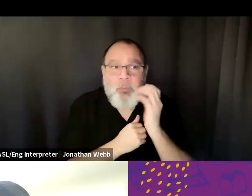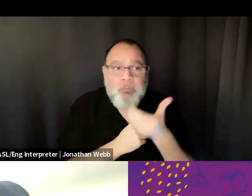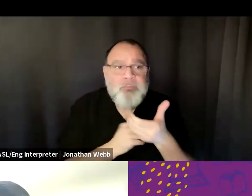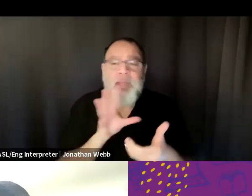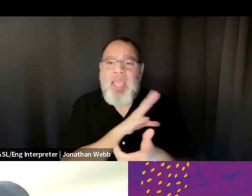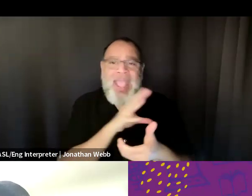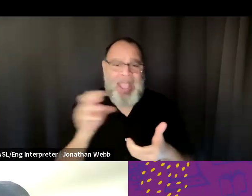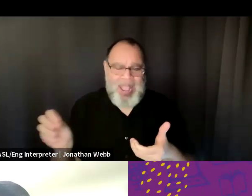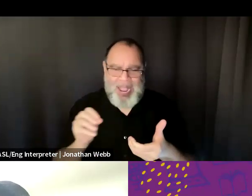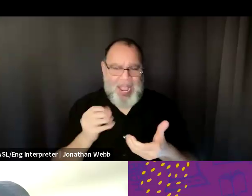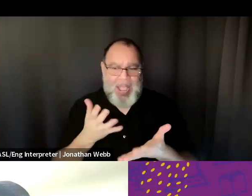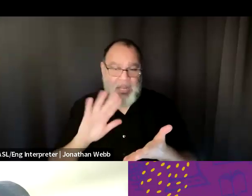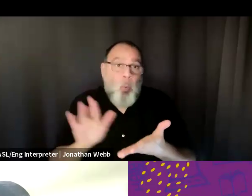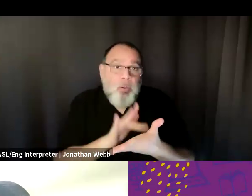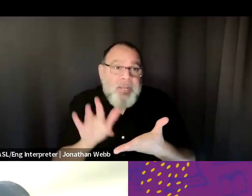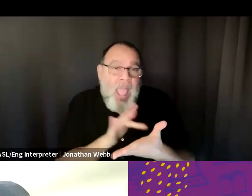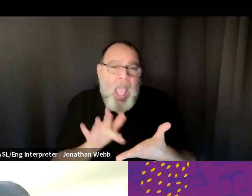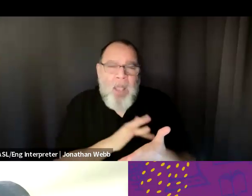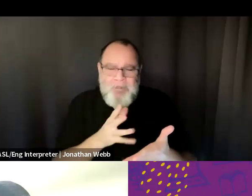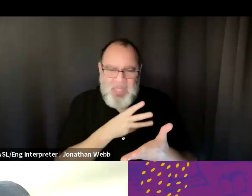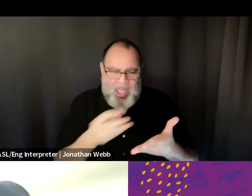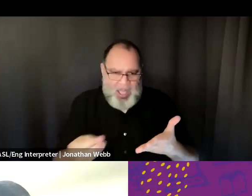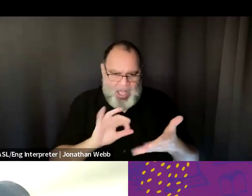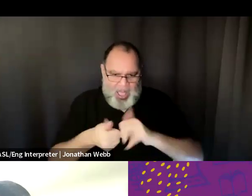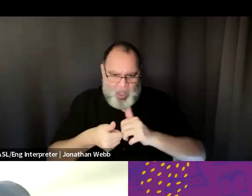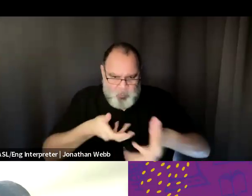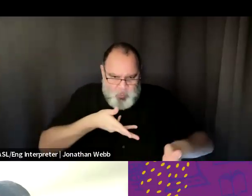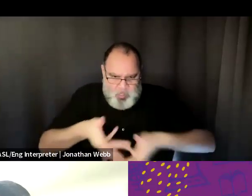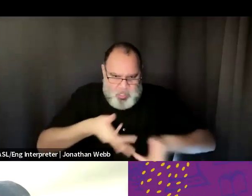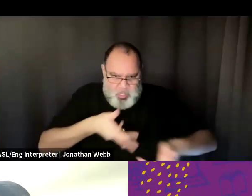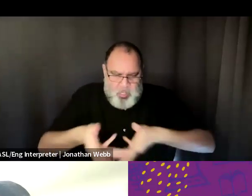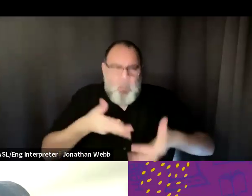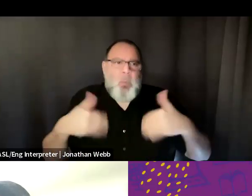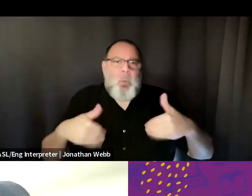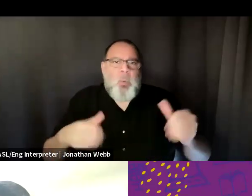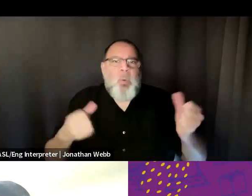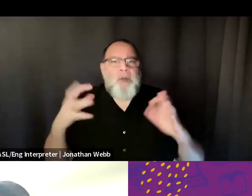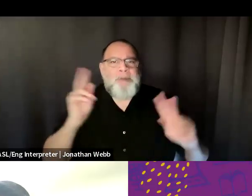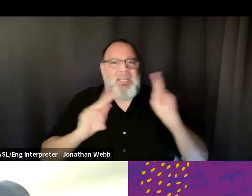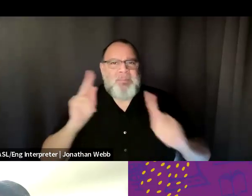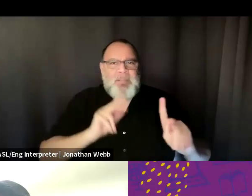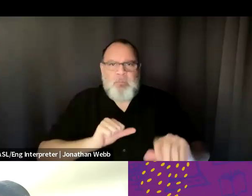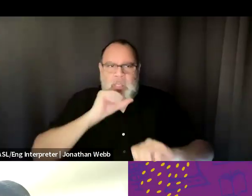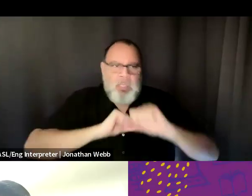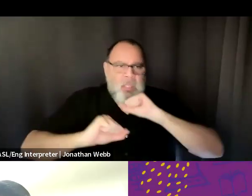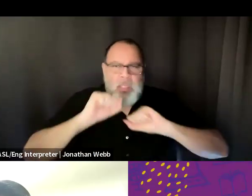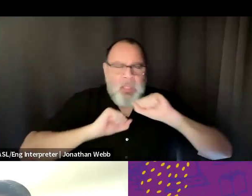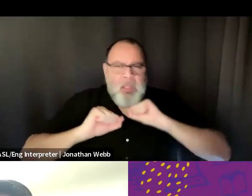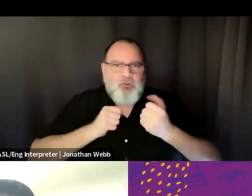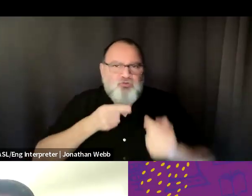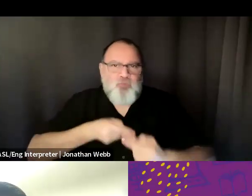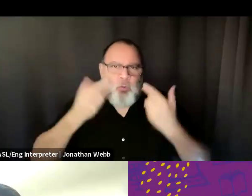change really quickly, and that can be something that is that a lot of our patrons struggle with. Thank you. Chris, how about